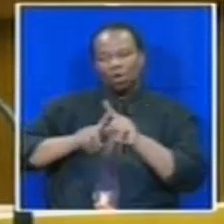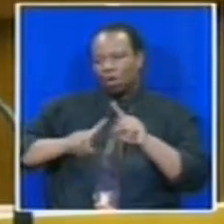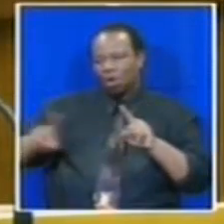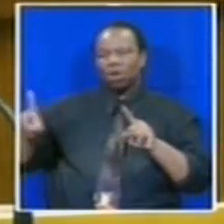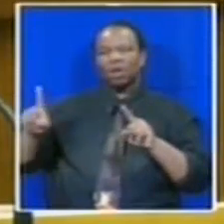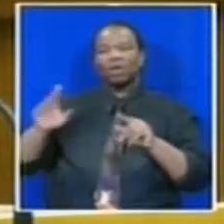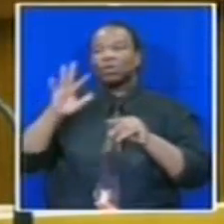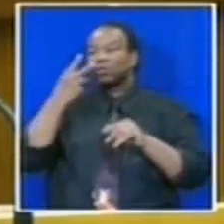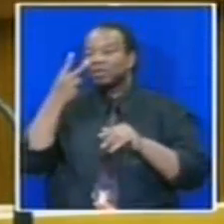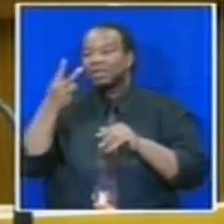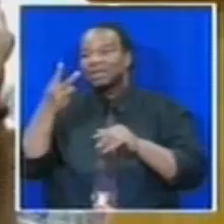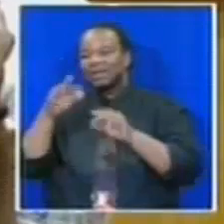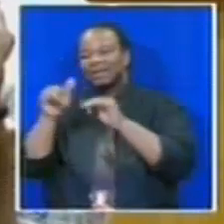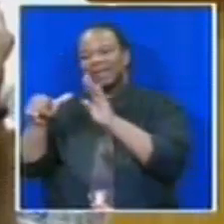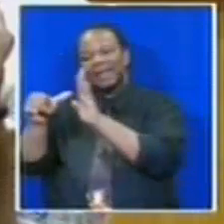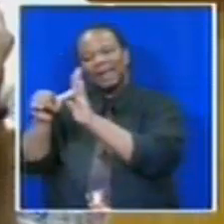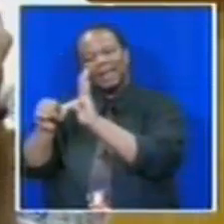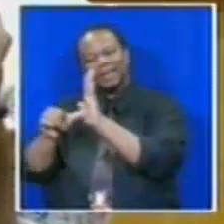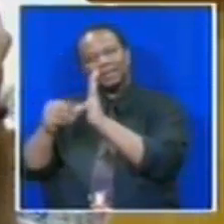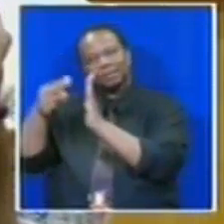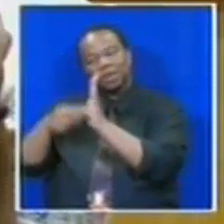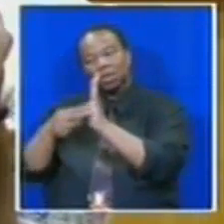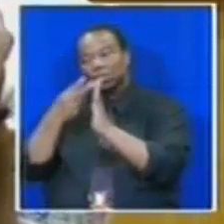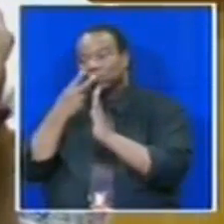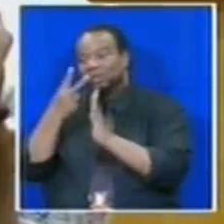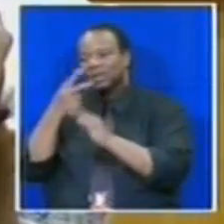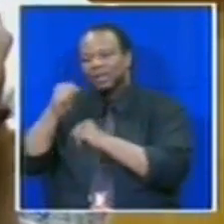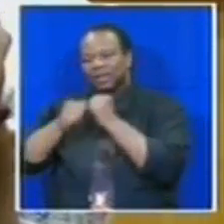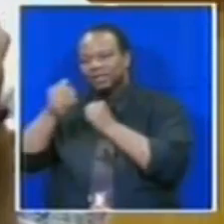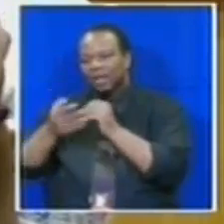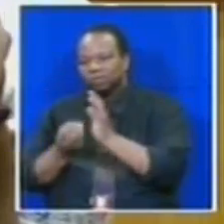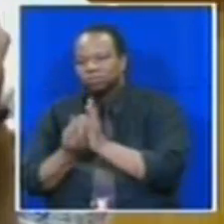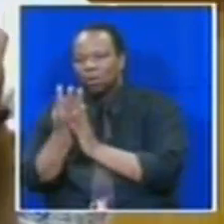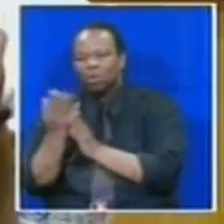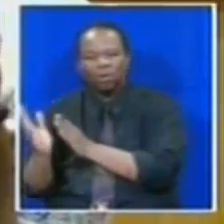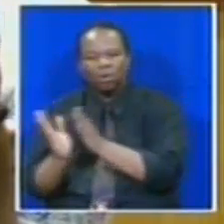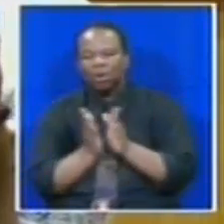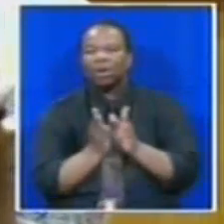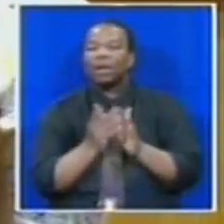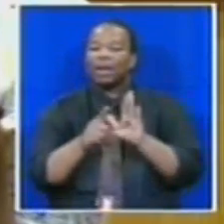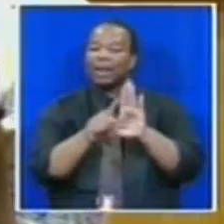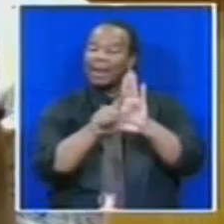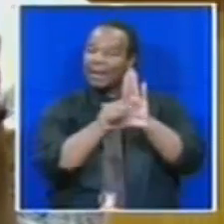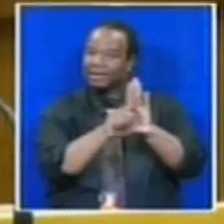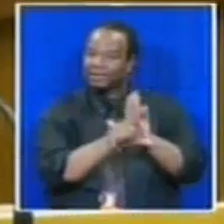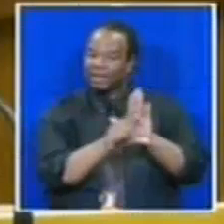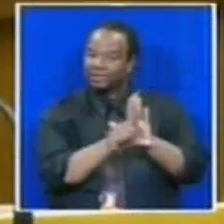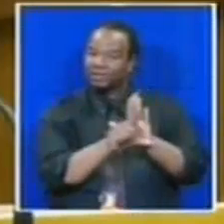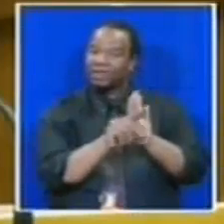the risks in the RAF grow over the next few years. Legislation now needs to be taken through